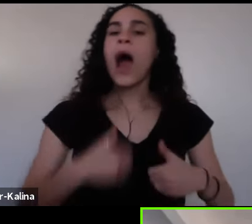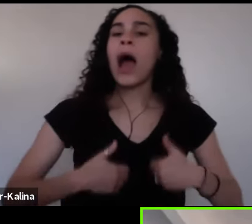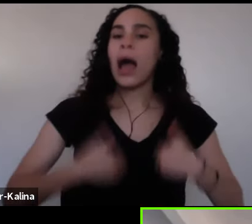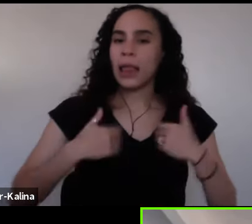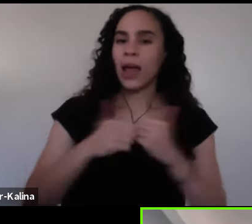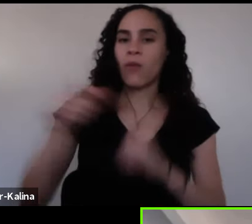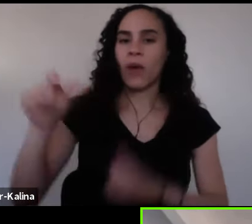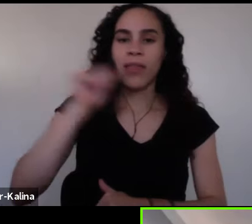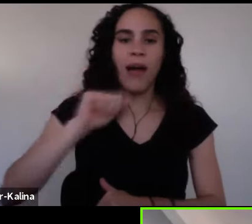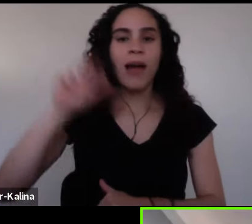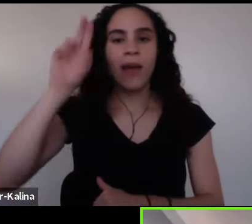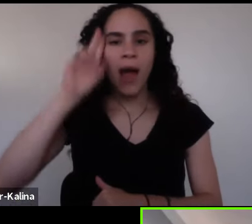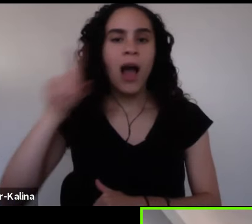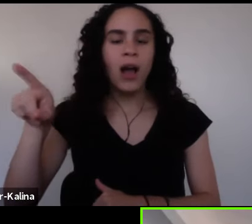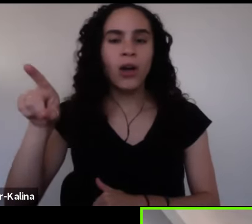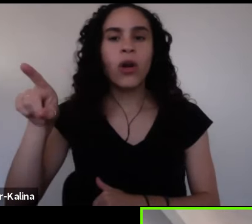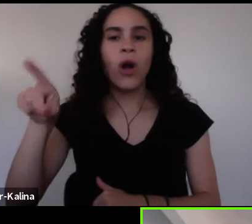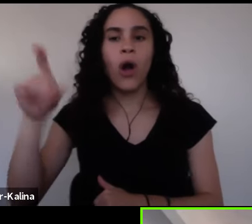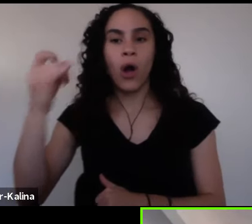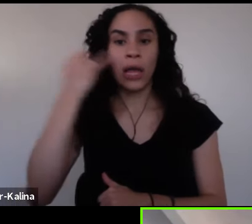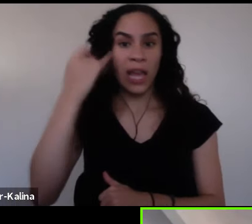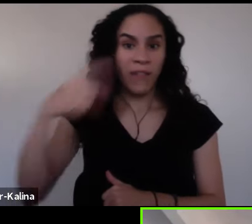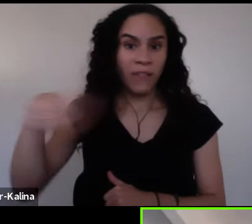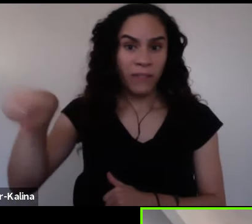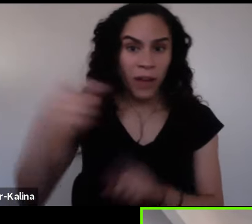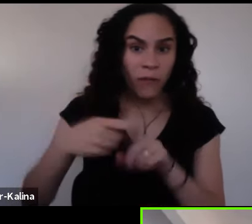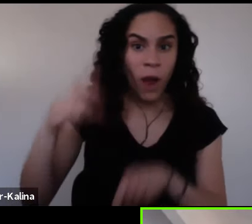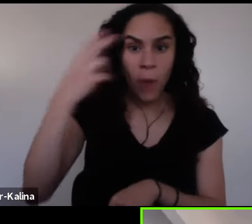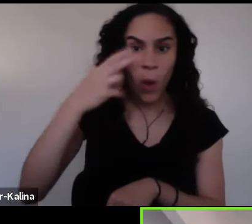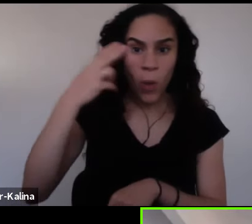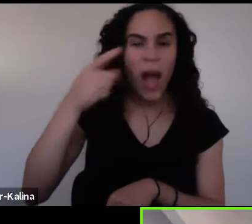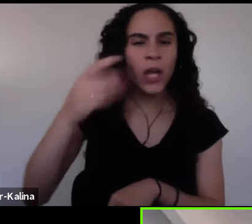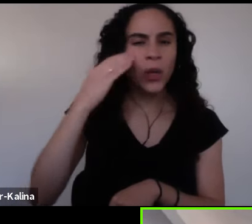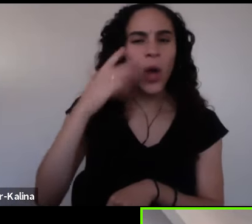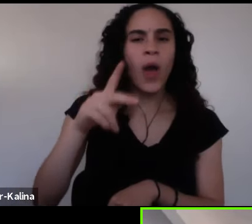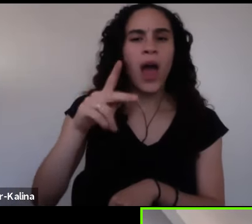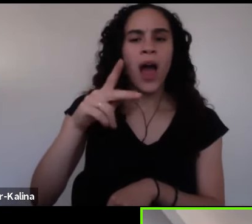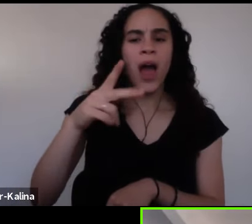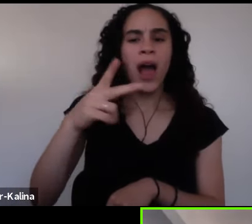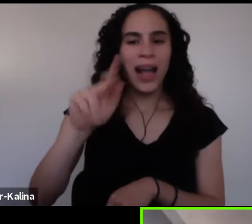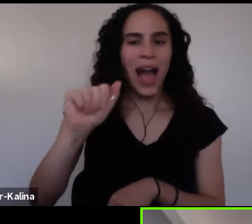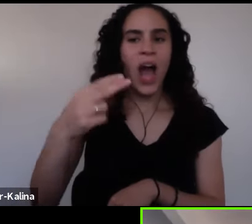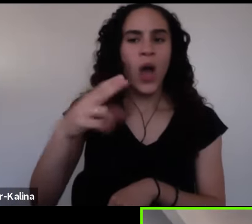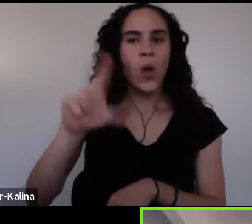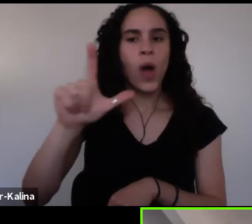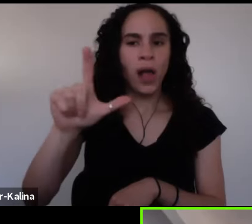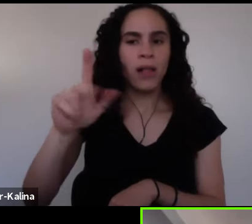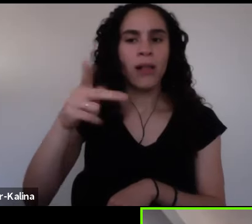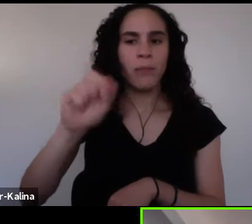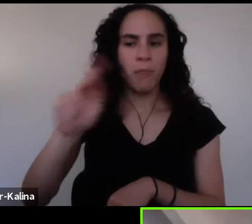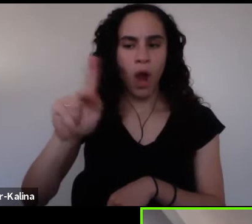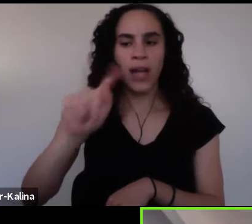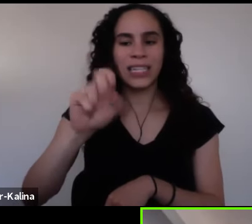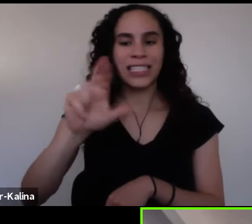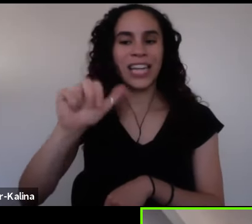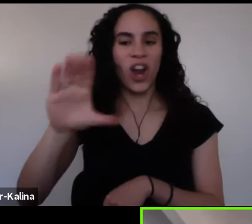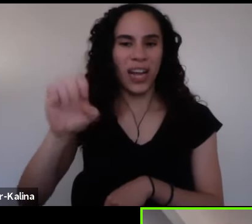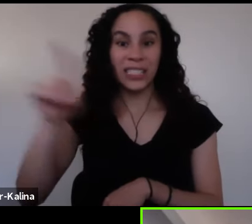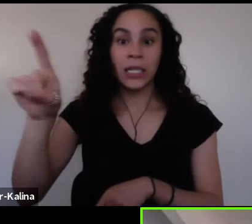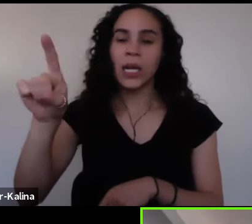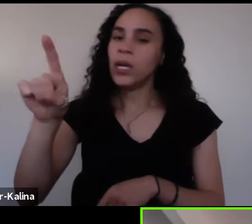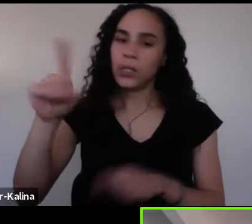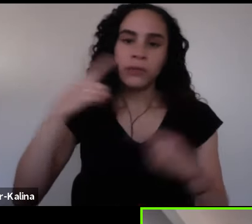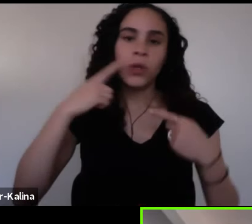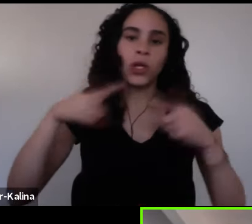Park Terrace. If there's anybody from Hawaii on the line, you guys know what that is. It's a very notorious project that's located in Hawaii.